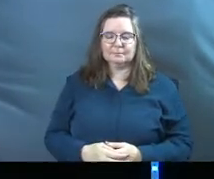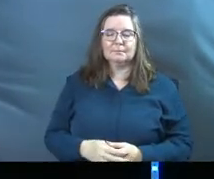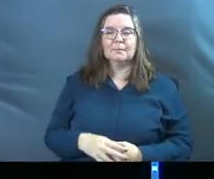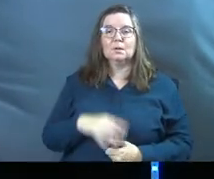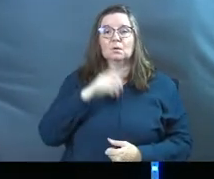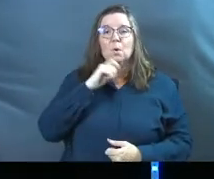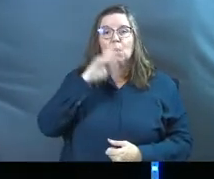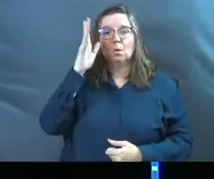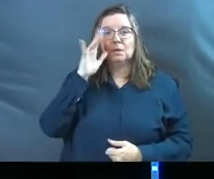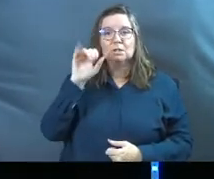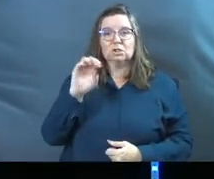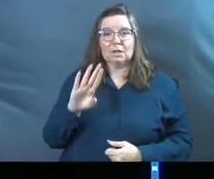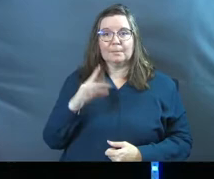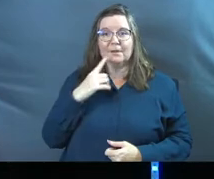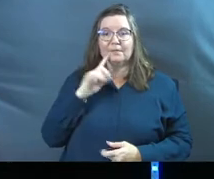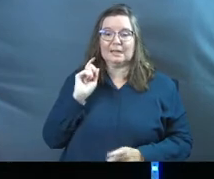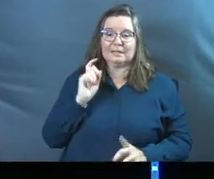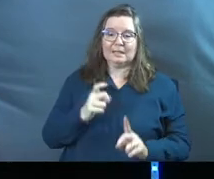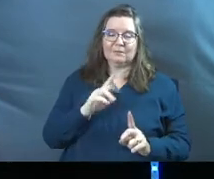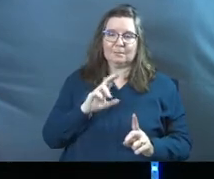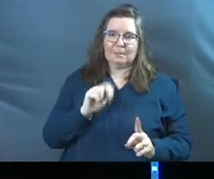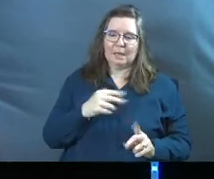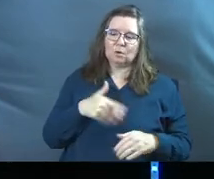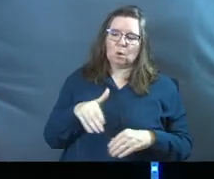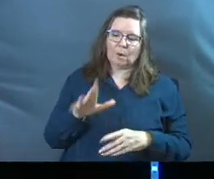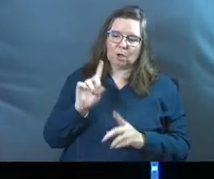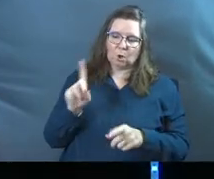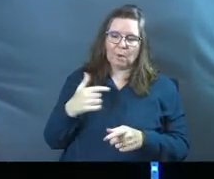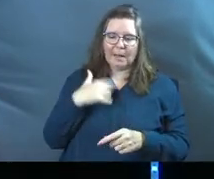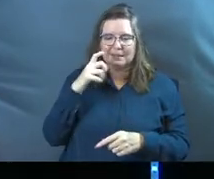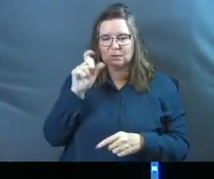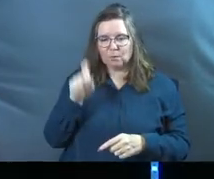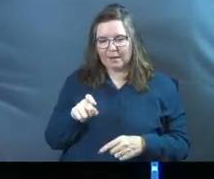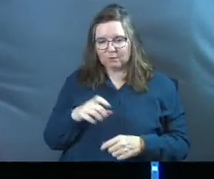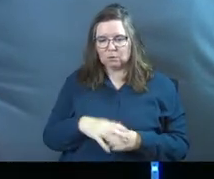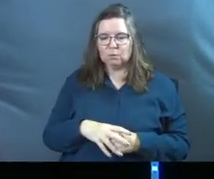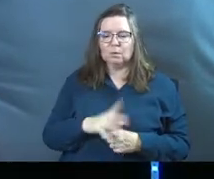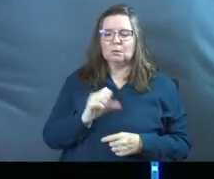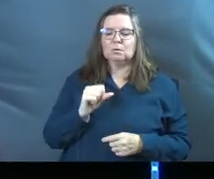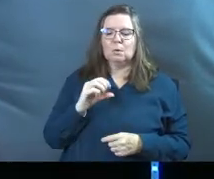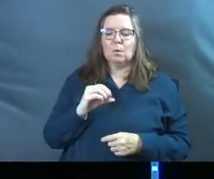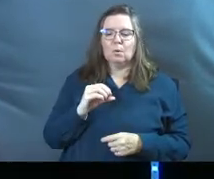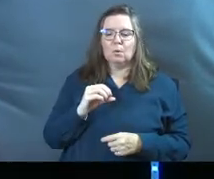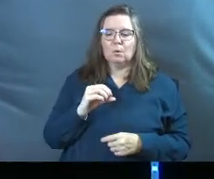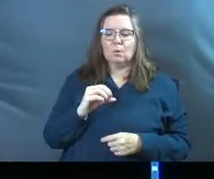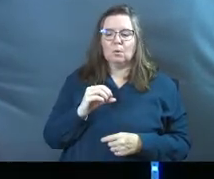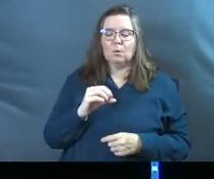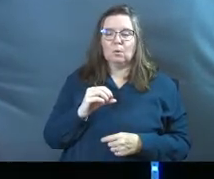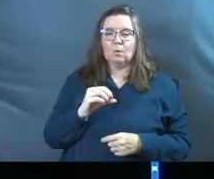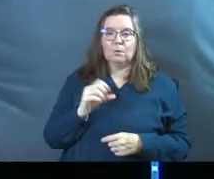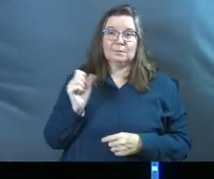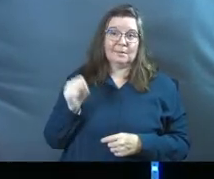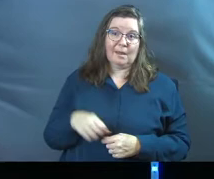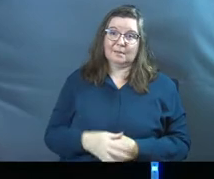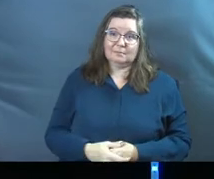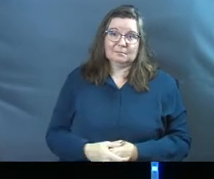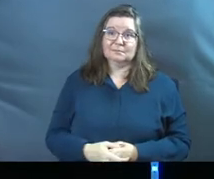And so old dad Jacob, he finally gives him Benjamin and says, go ahead and go. I guess we have to. And so,